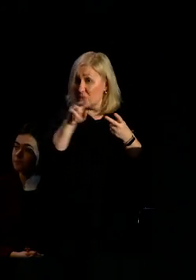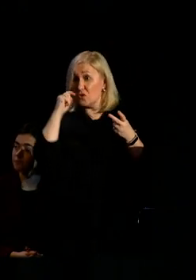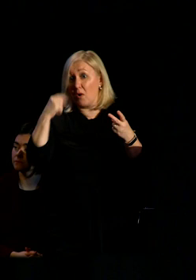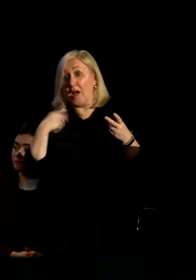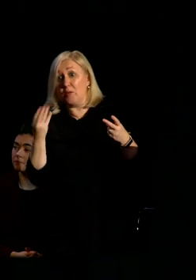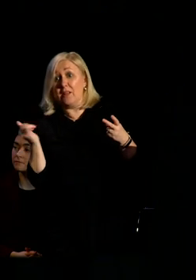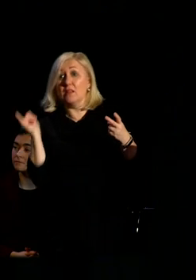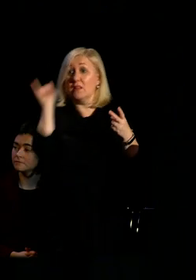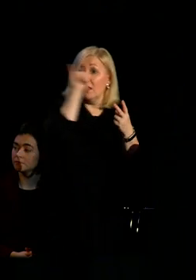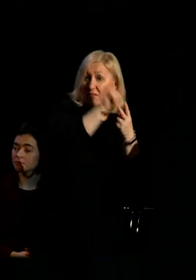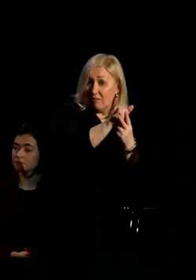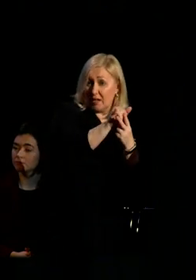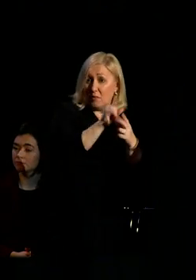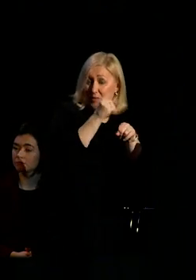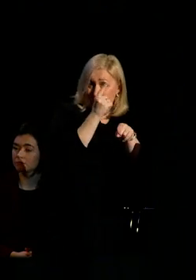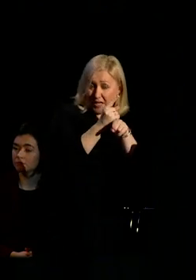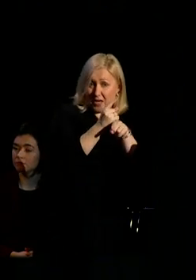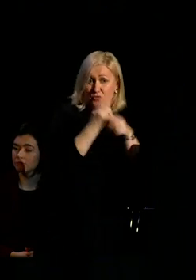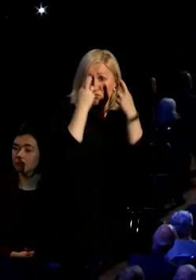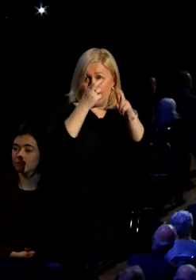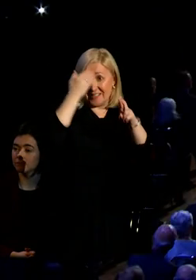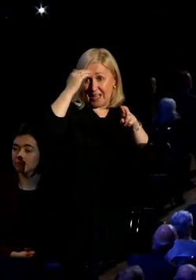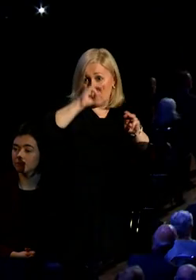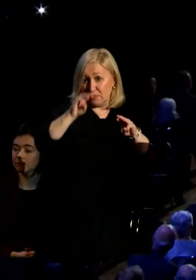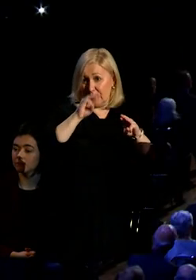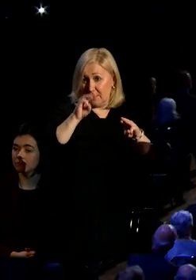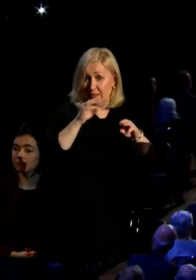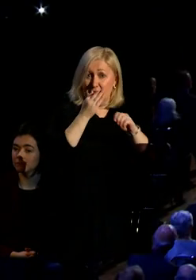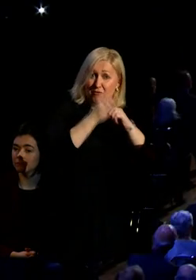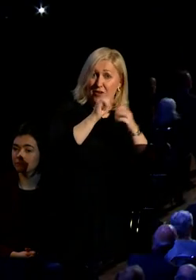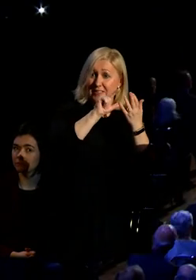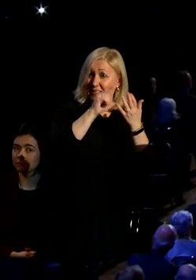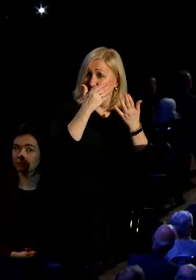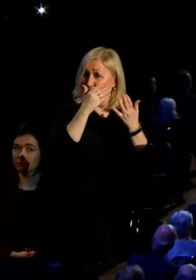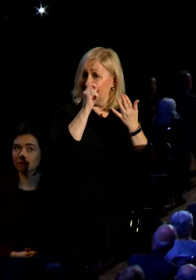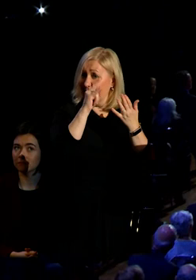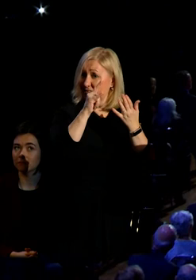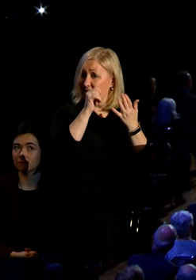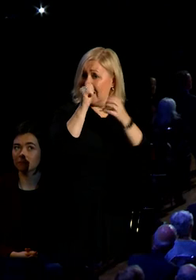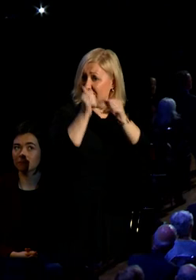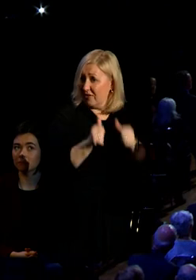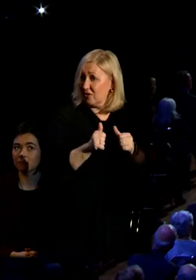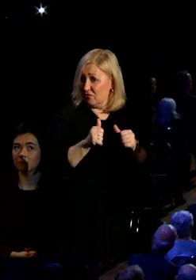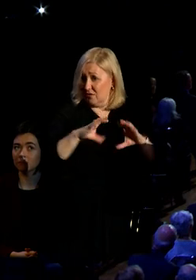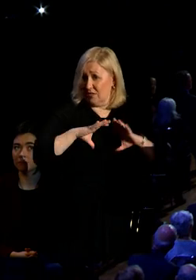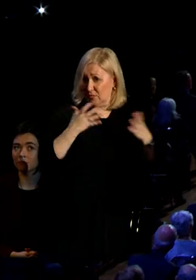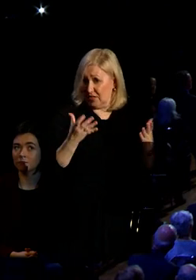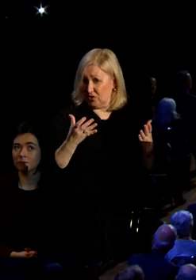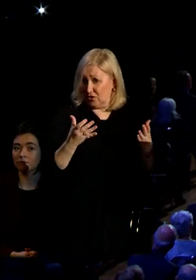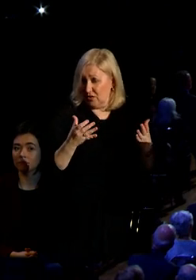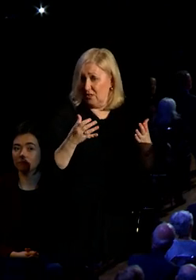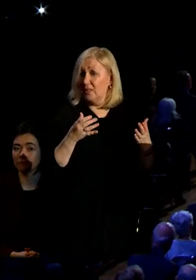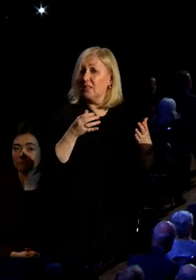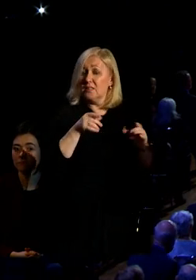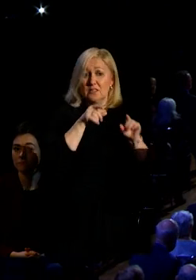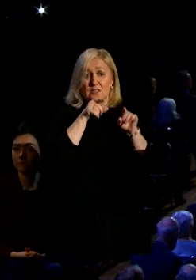75th anniversary of the camp's liberation. Such sites of genocidal acts are visible and